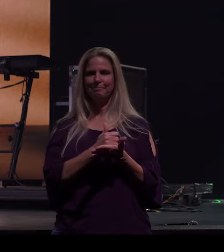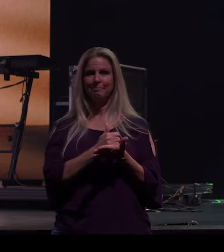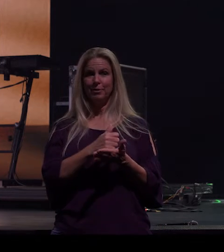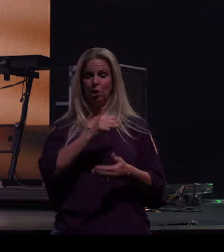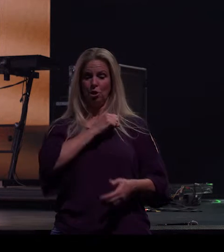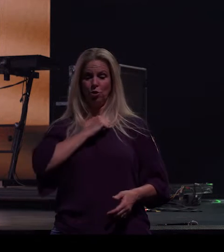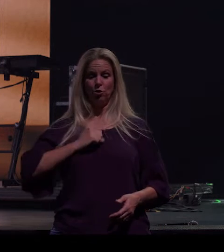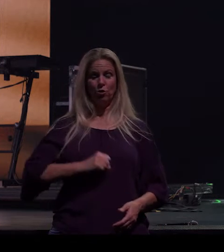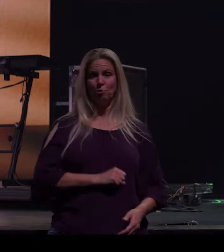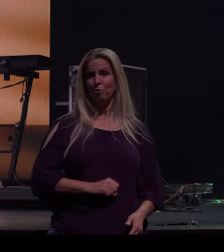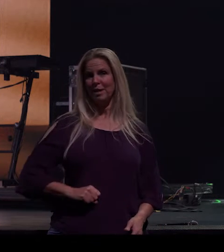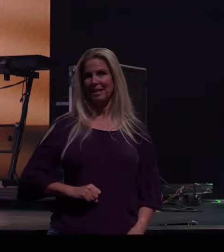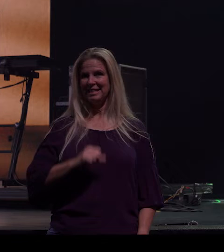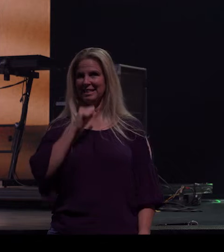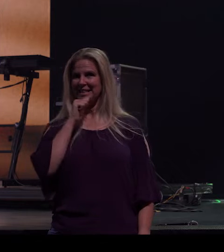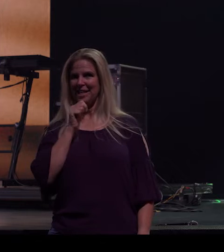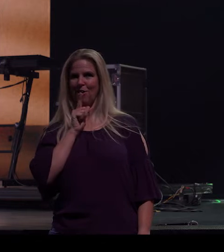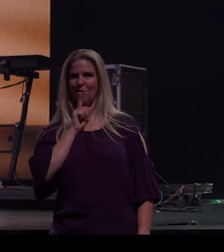Superman's not real.